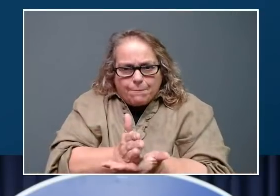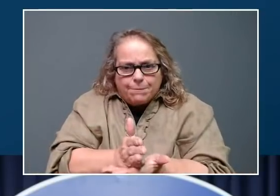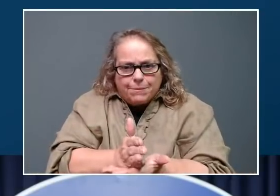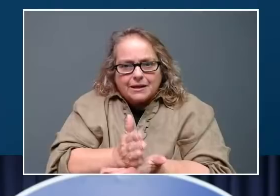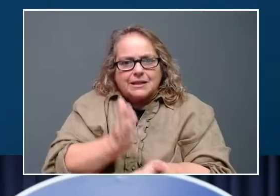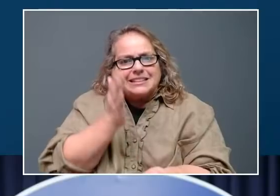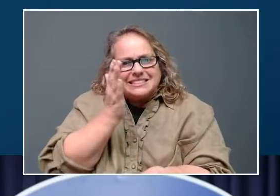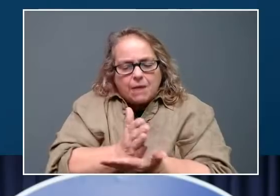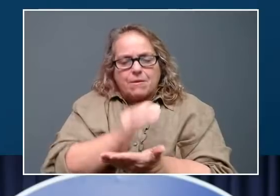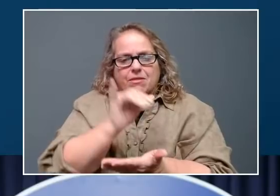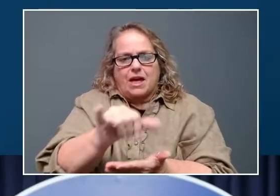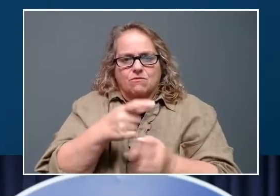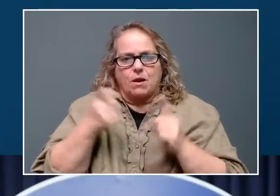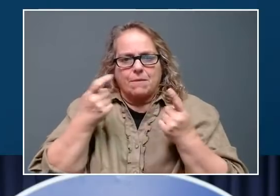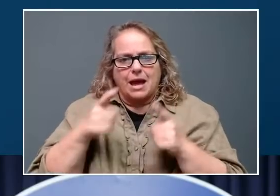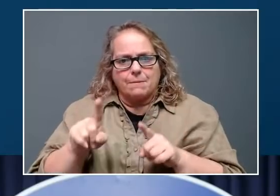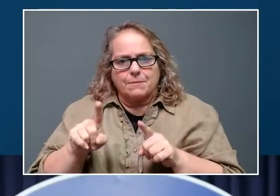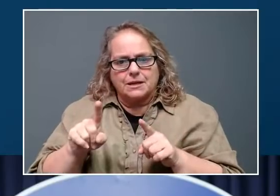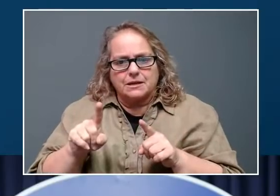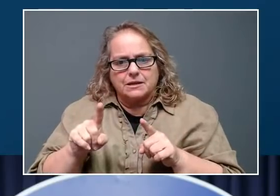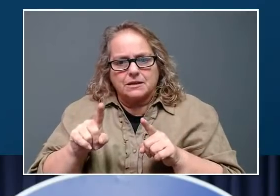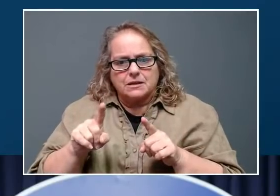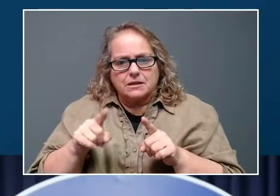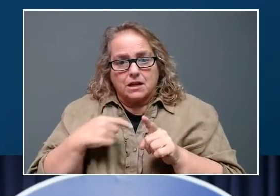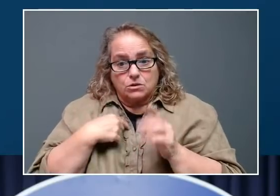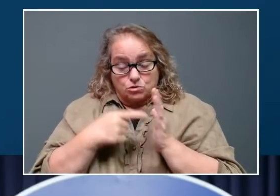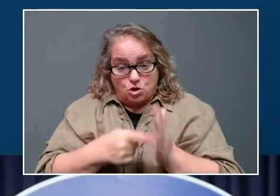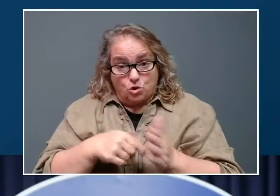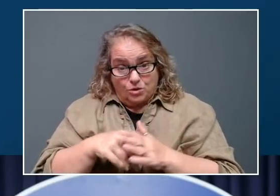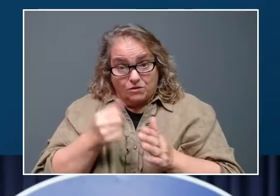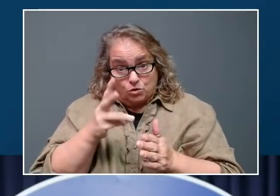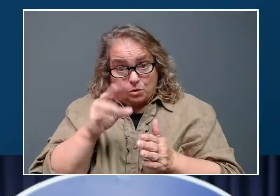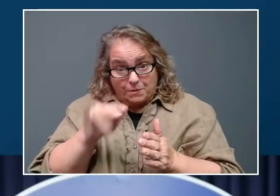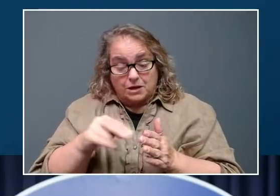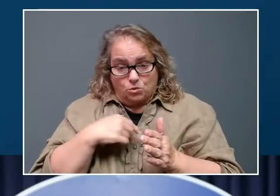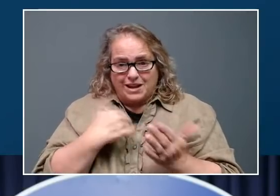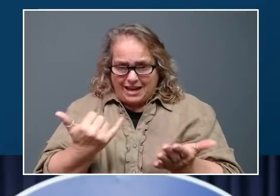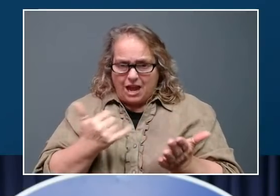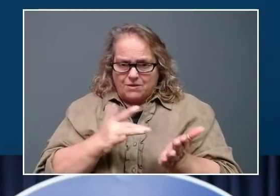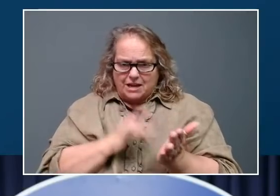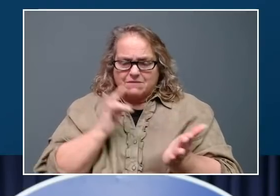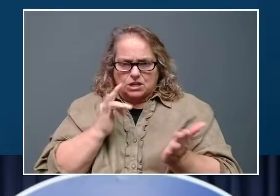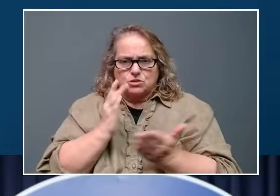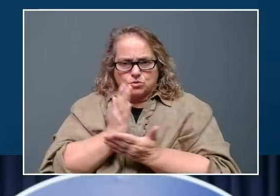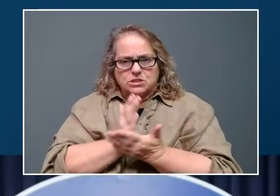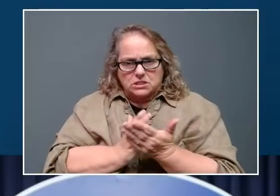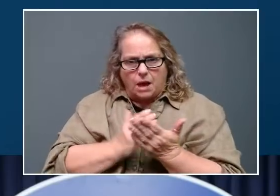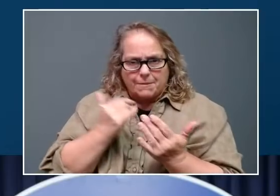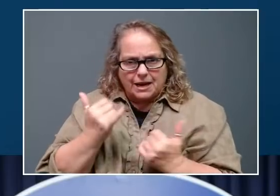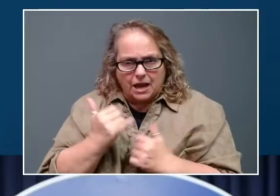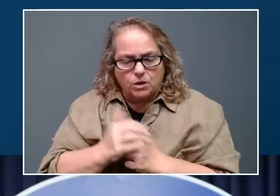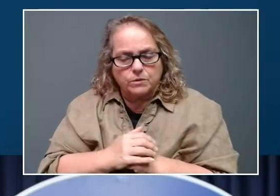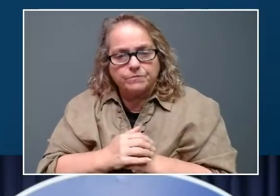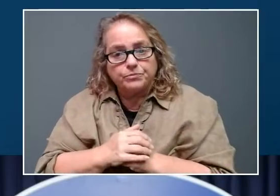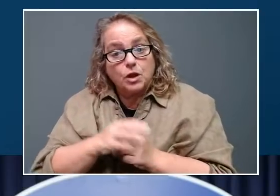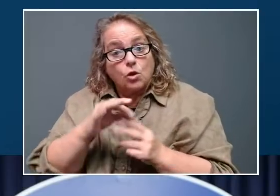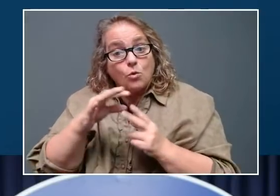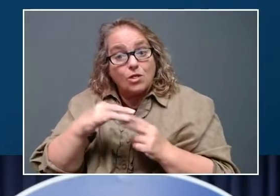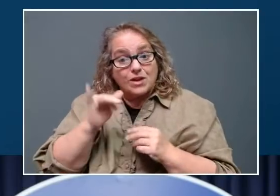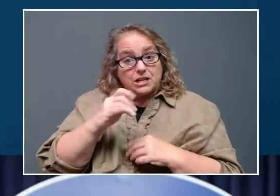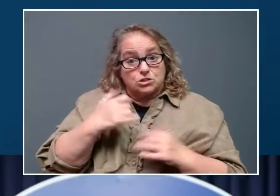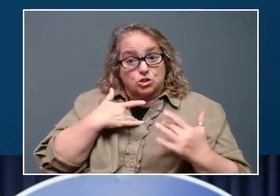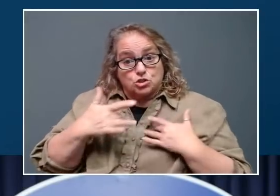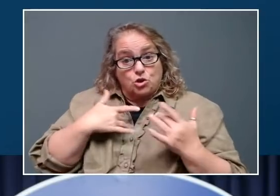you in a minute, we are at least taking advantage of some of them to a higher degree. So whether that's concern for